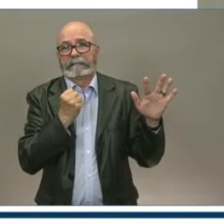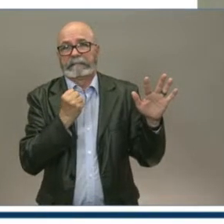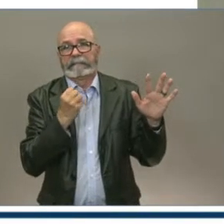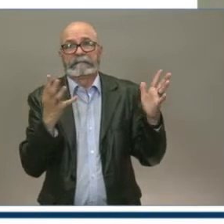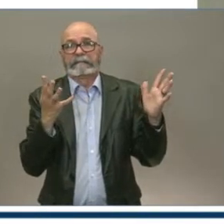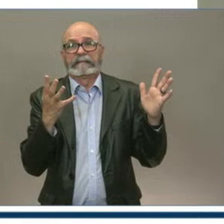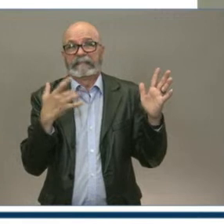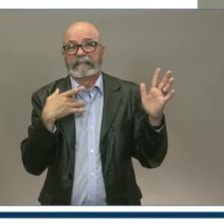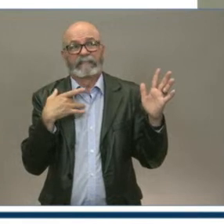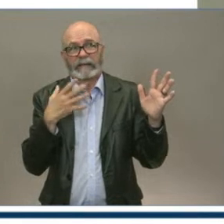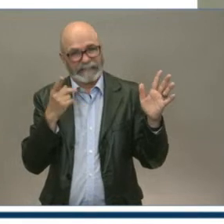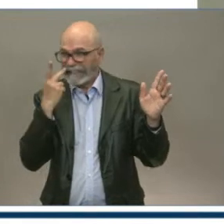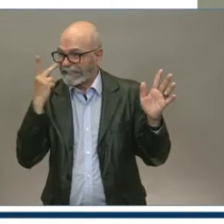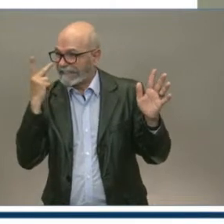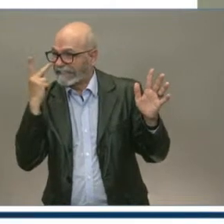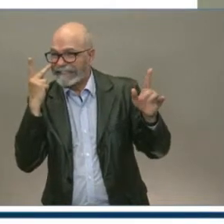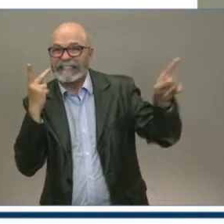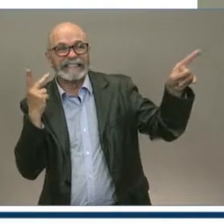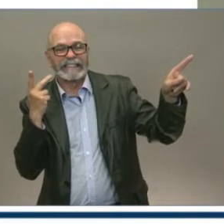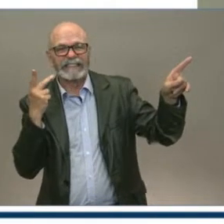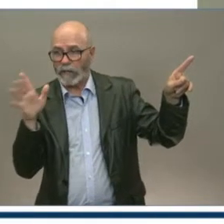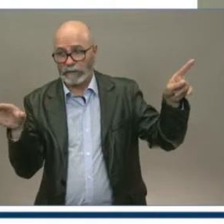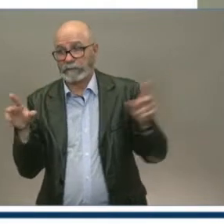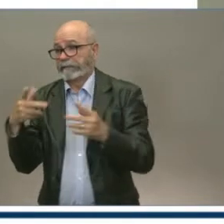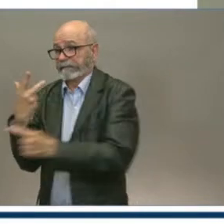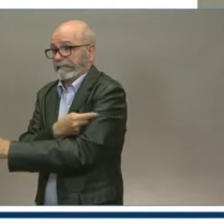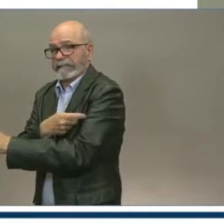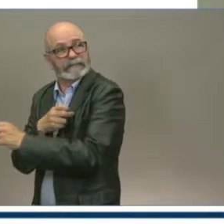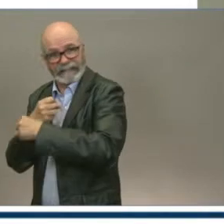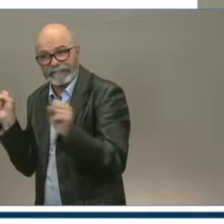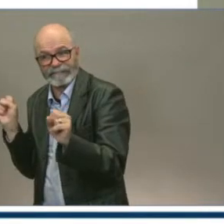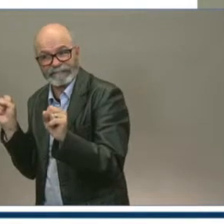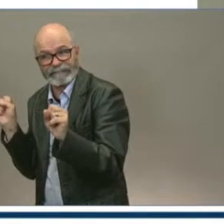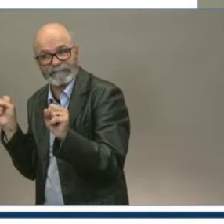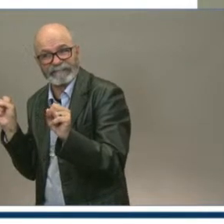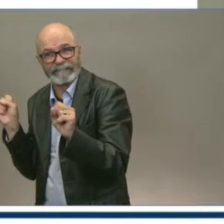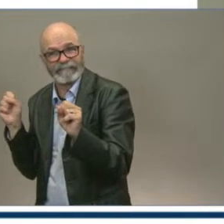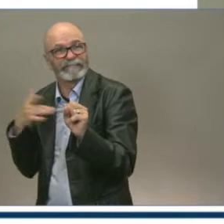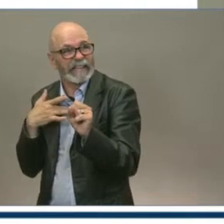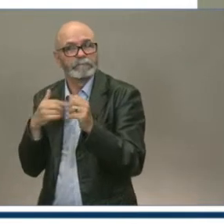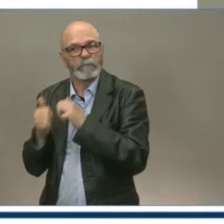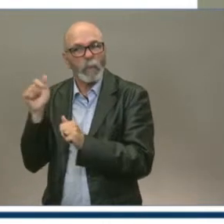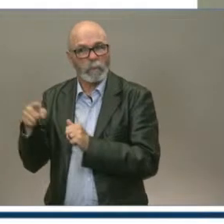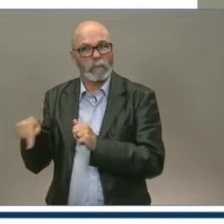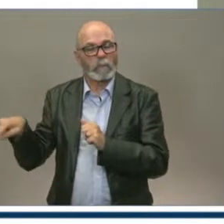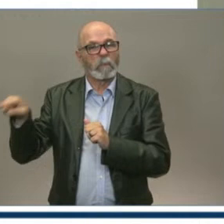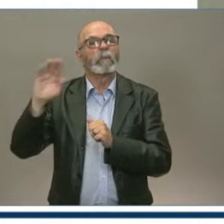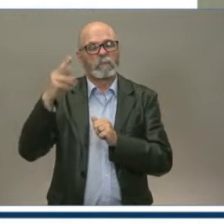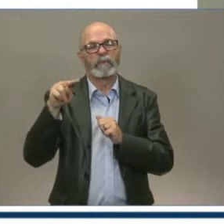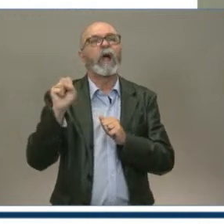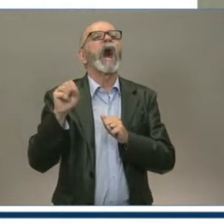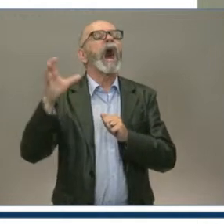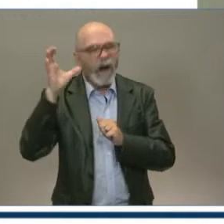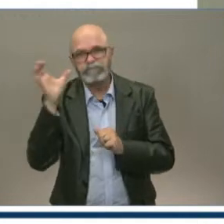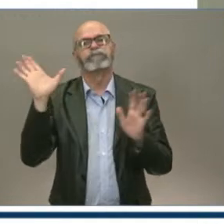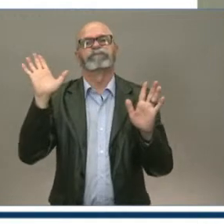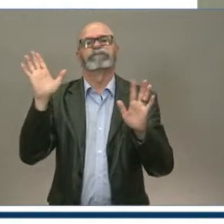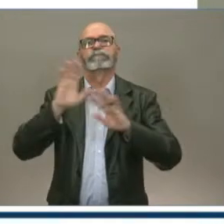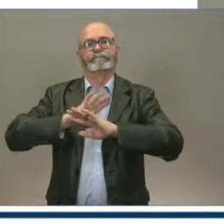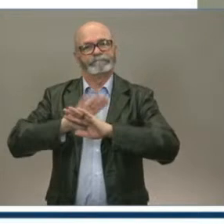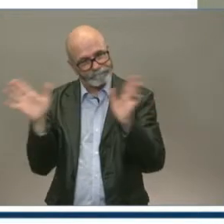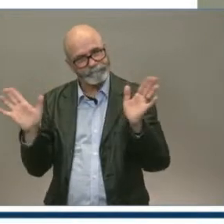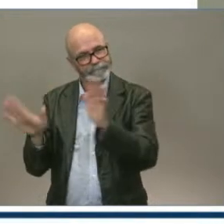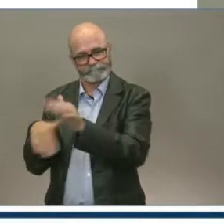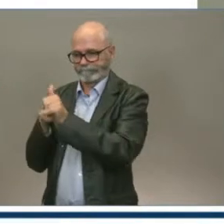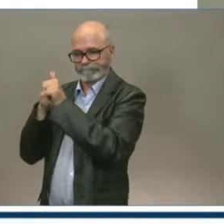of the importance of everybody getting immunized. And I fully believe that Nova Scotians, by and large, understand that and will make the right choice